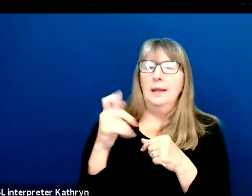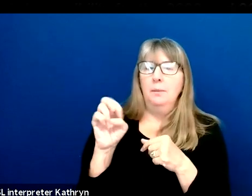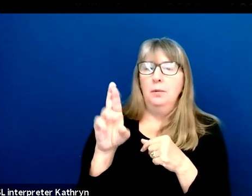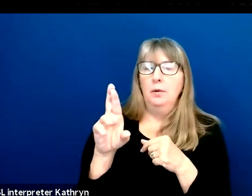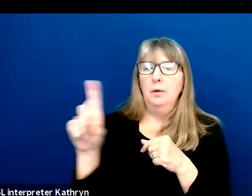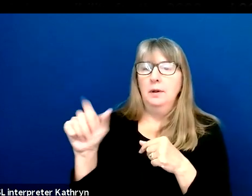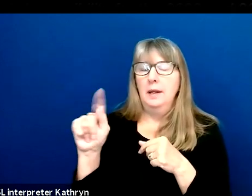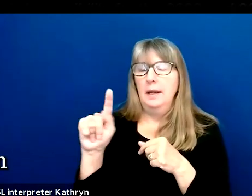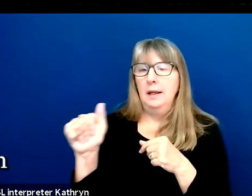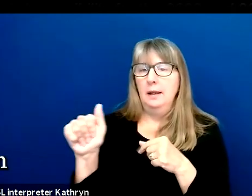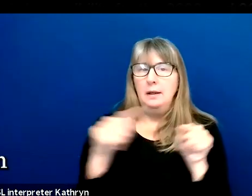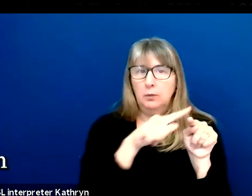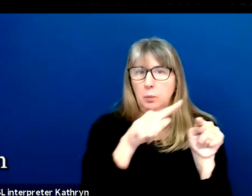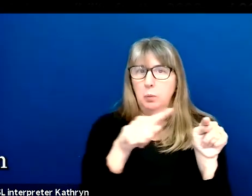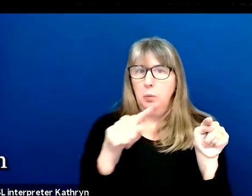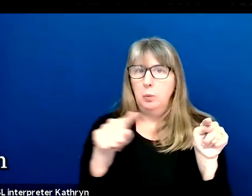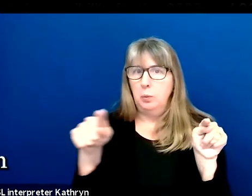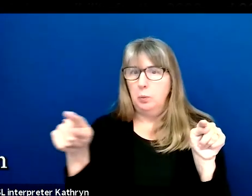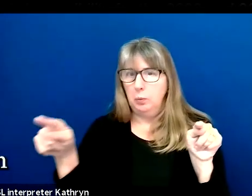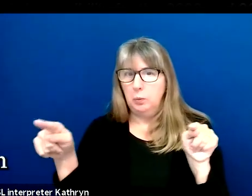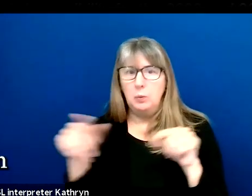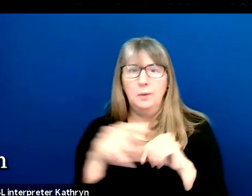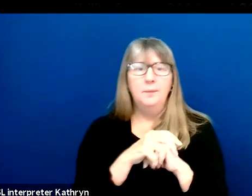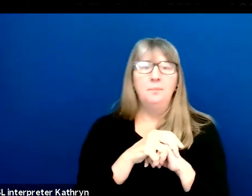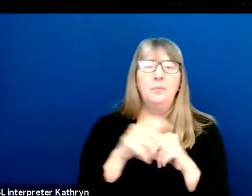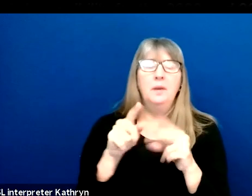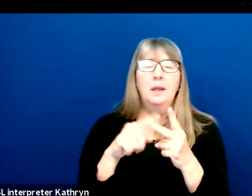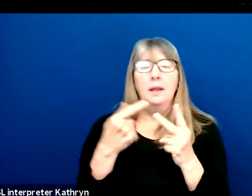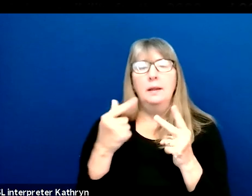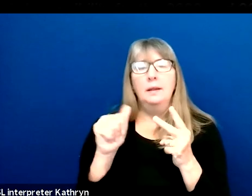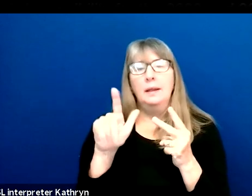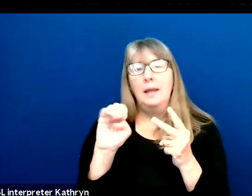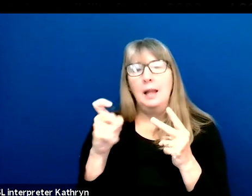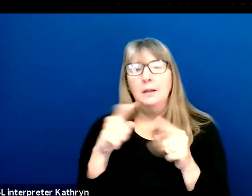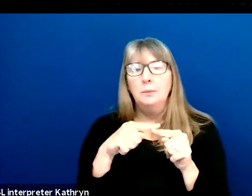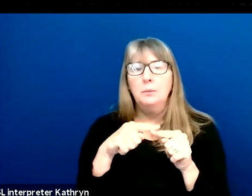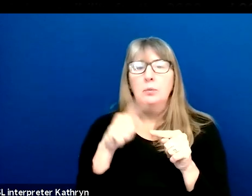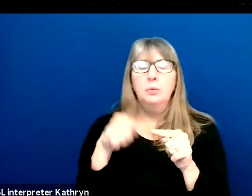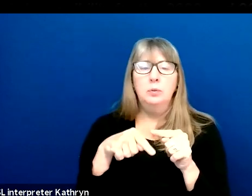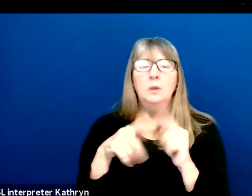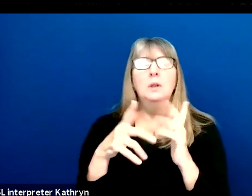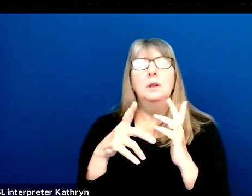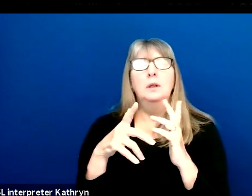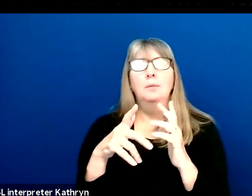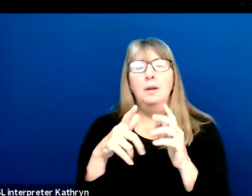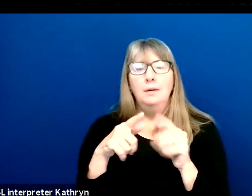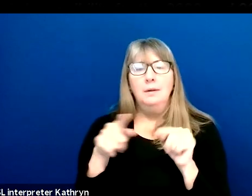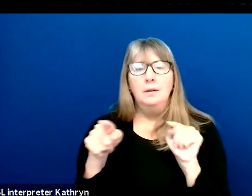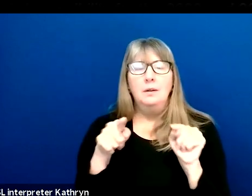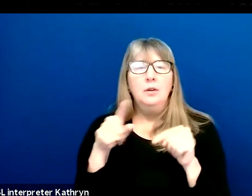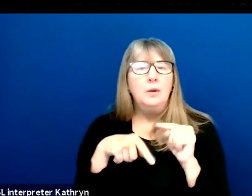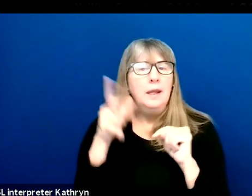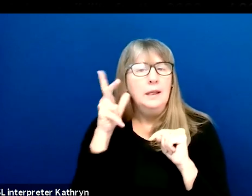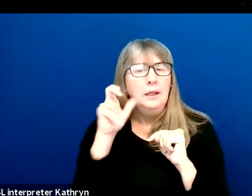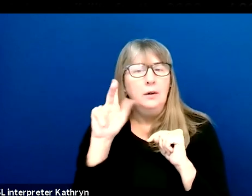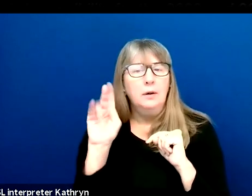is both the Kepler data and the quiescent flux, and you can't really distinguish them because they're not really distinguishable. You can't. There's no spike in the